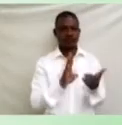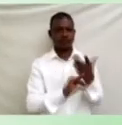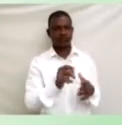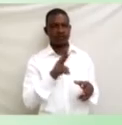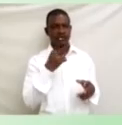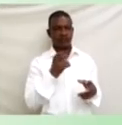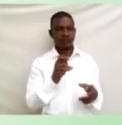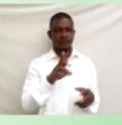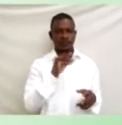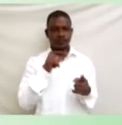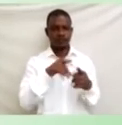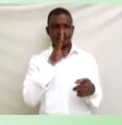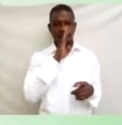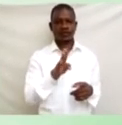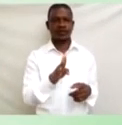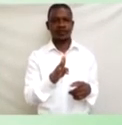verb to be.